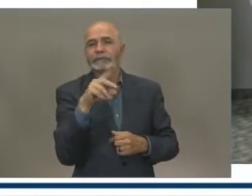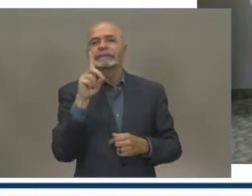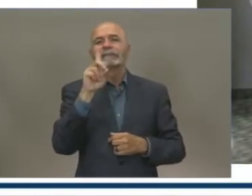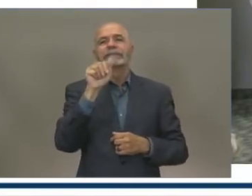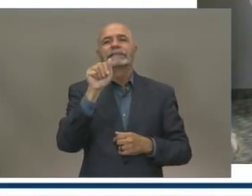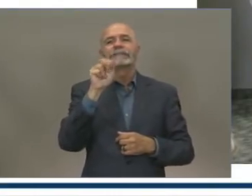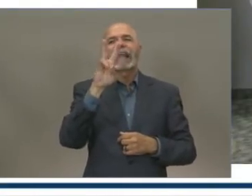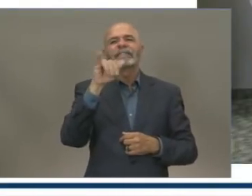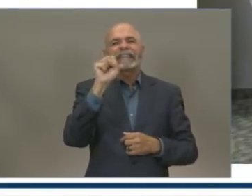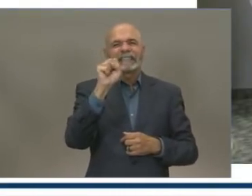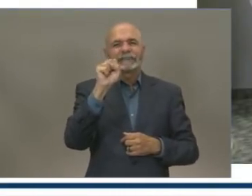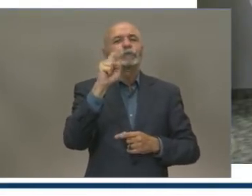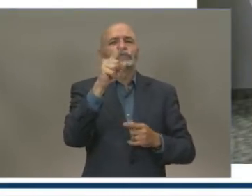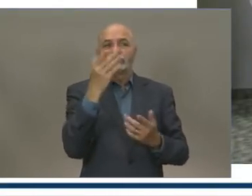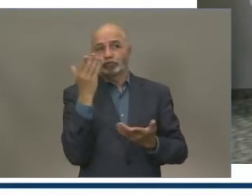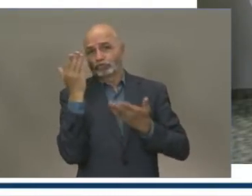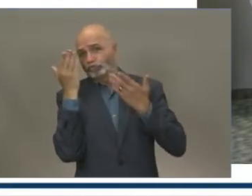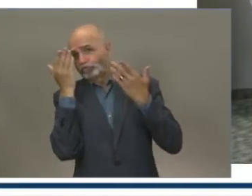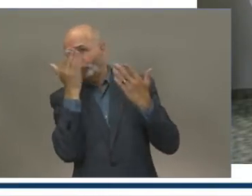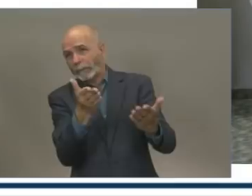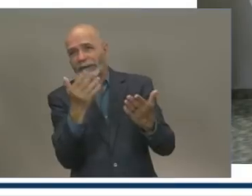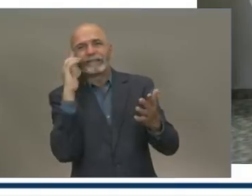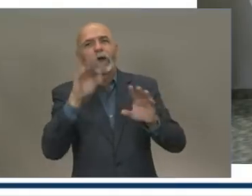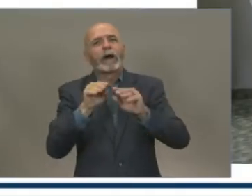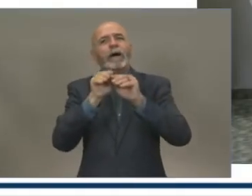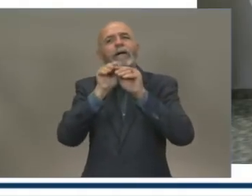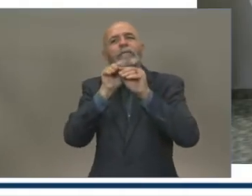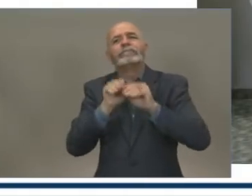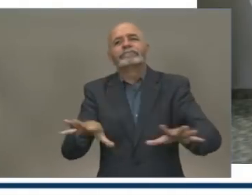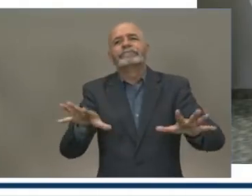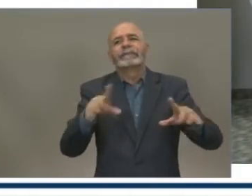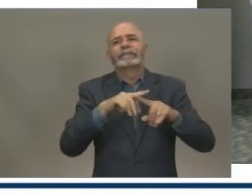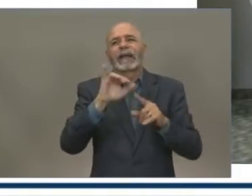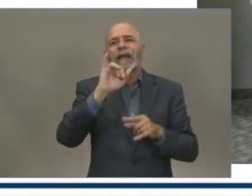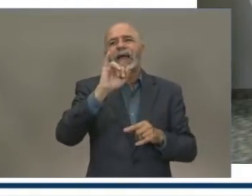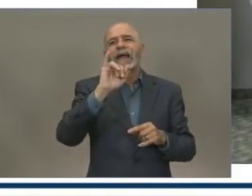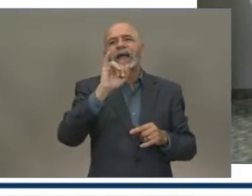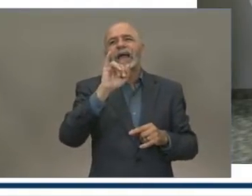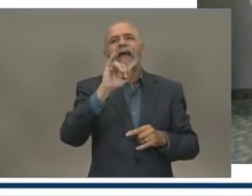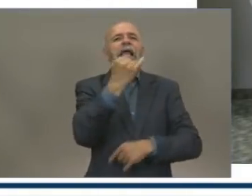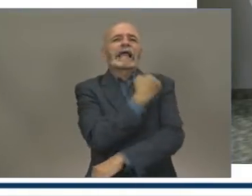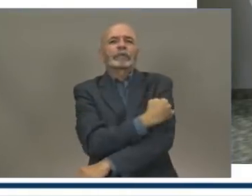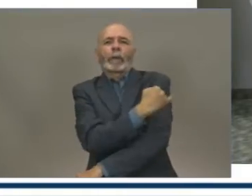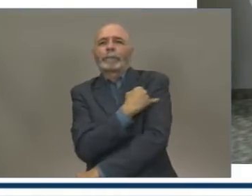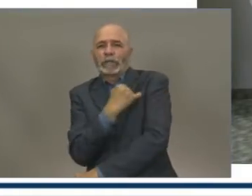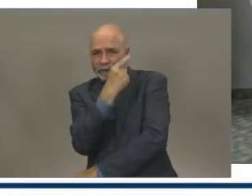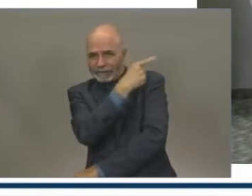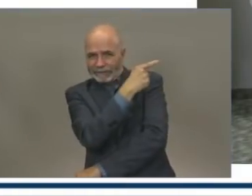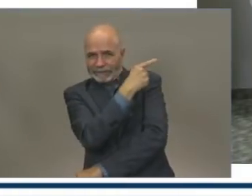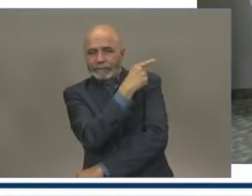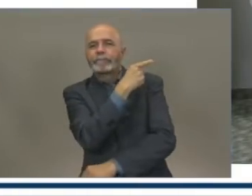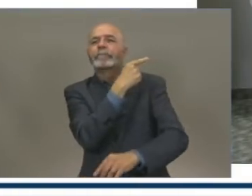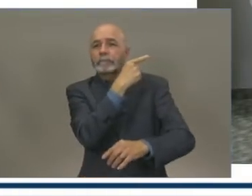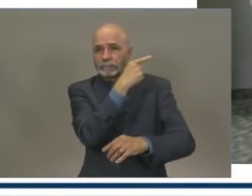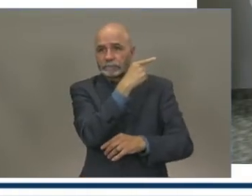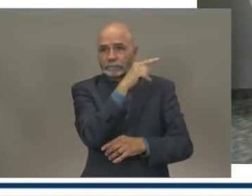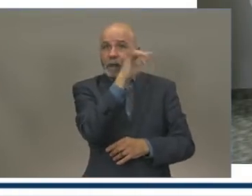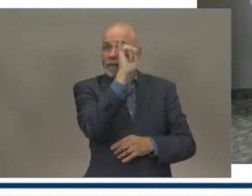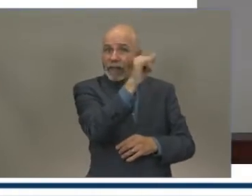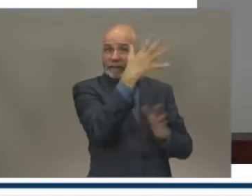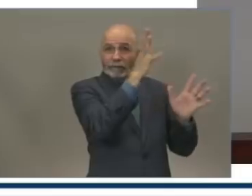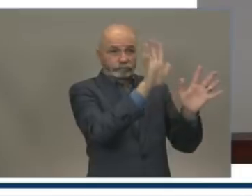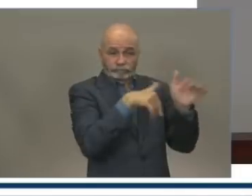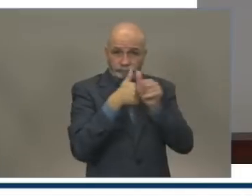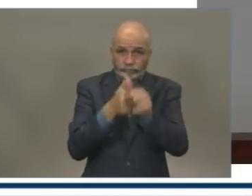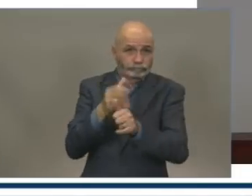recommendations after the outbreak at the infirmary, and were those recommendations followed at Valley Regional? Certainly, Dr.